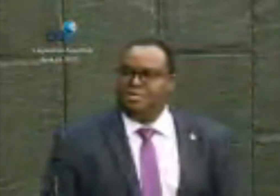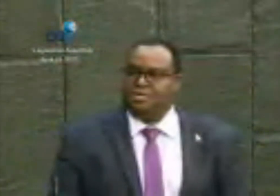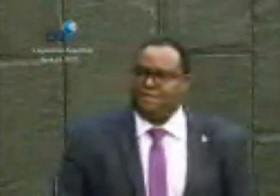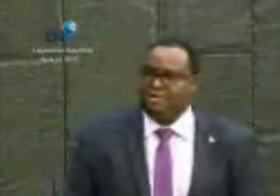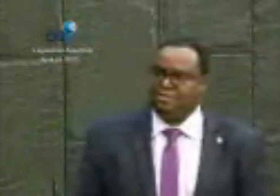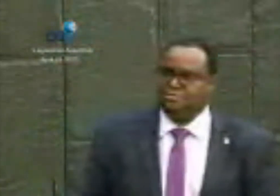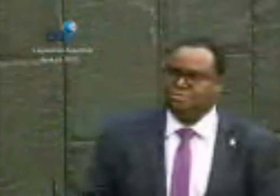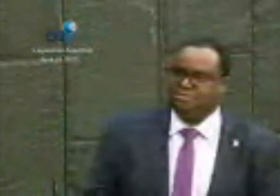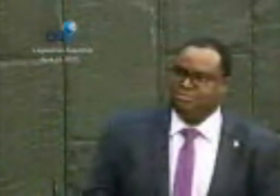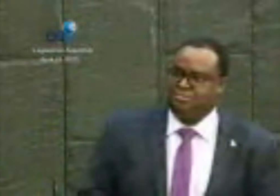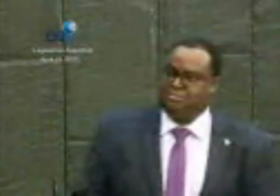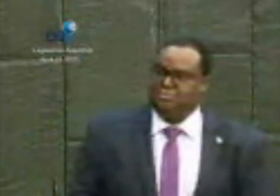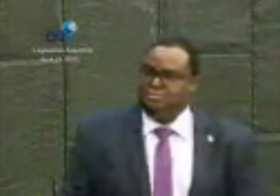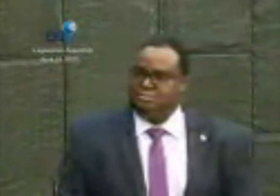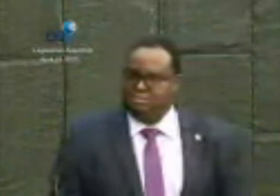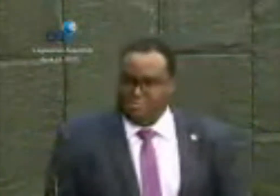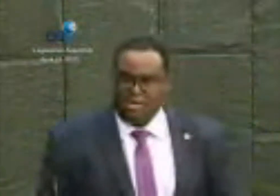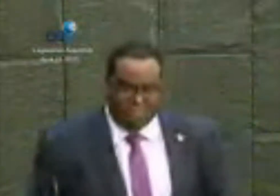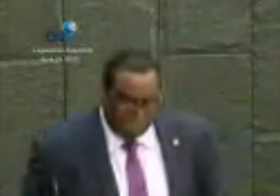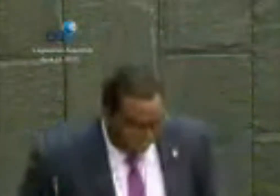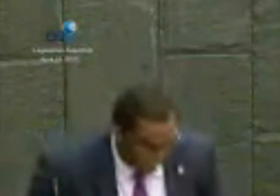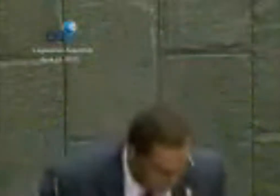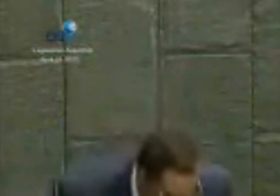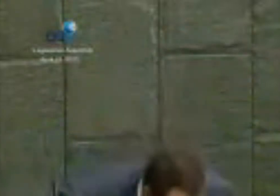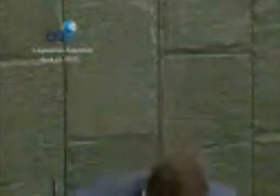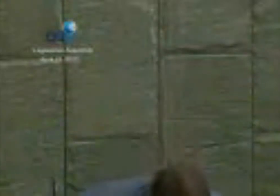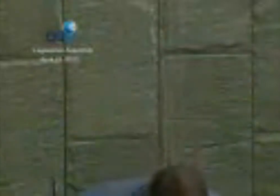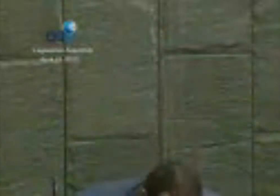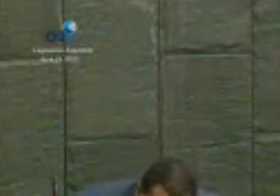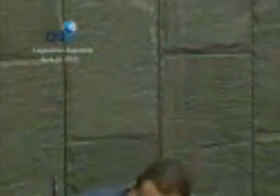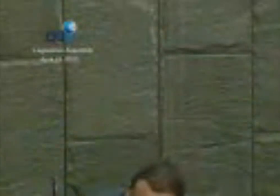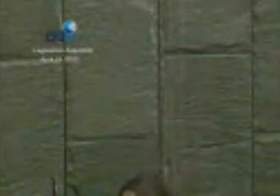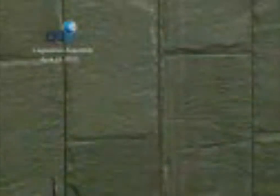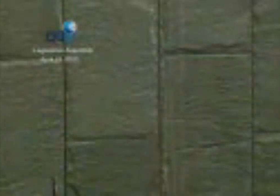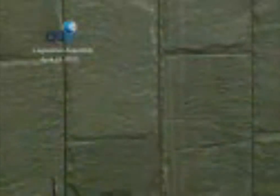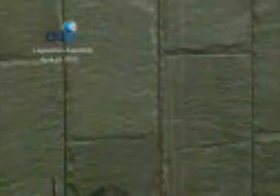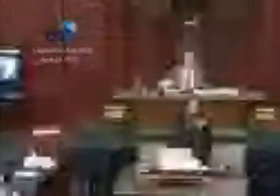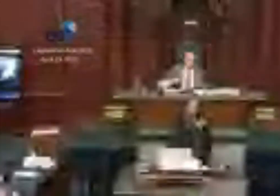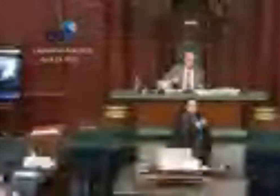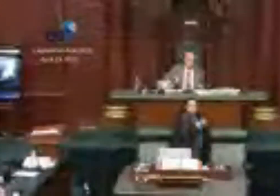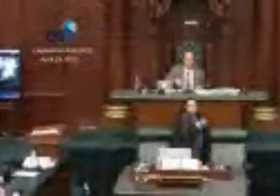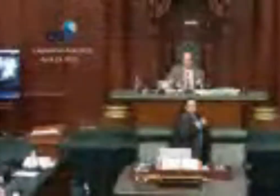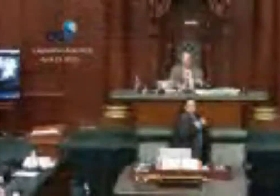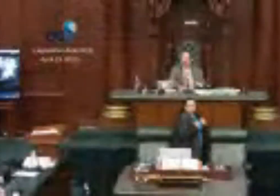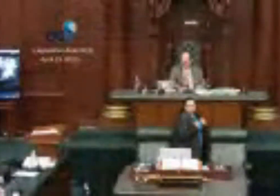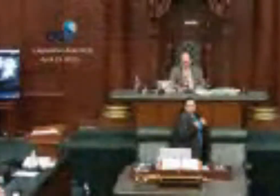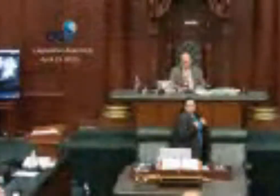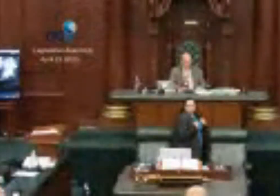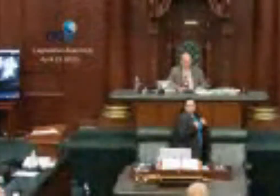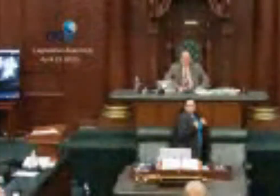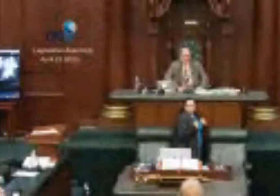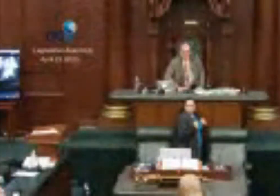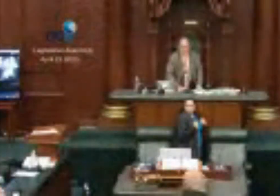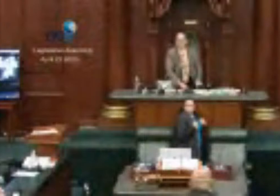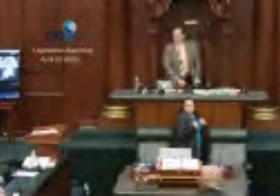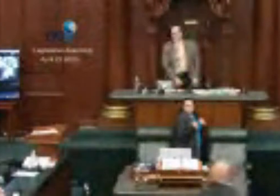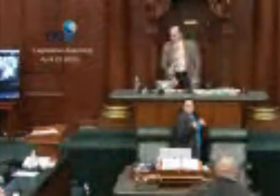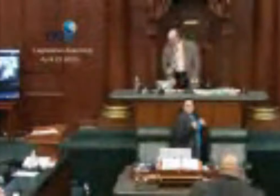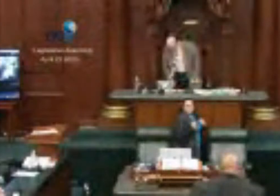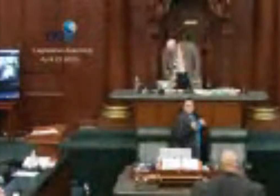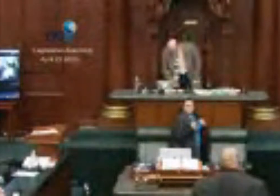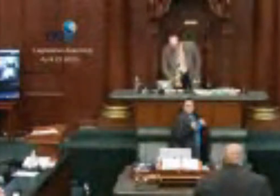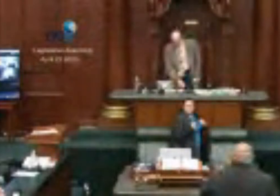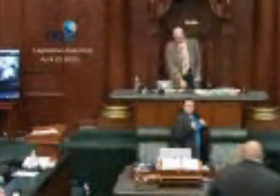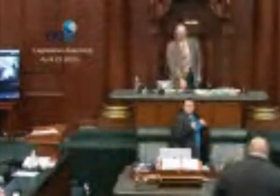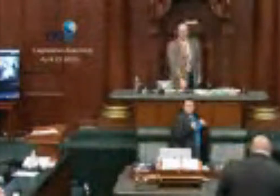so. We'll take a break. We'll resume at 7. Thank you.